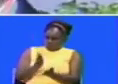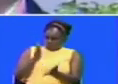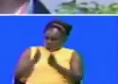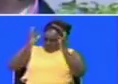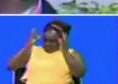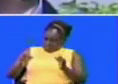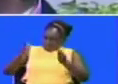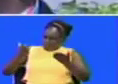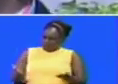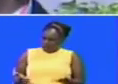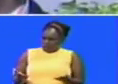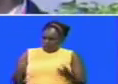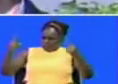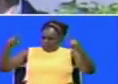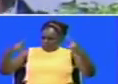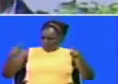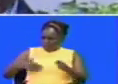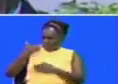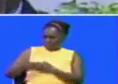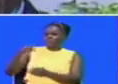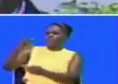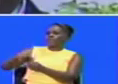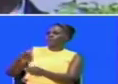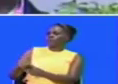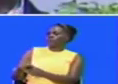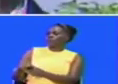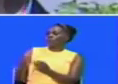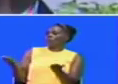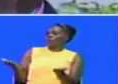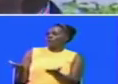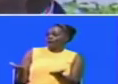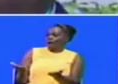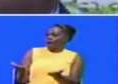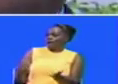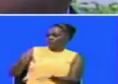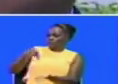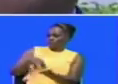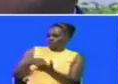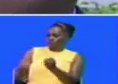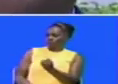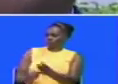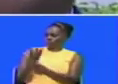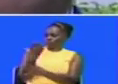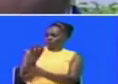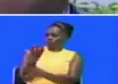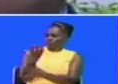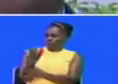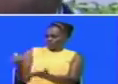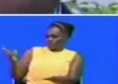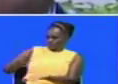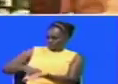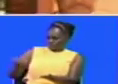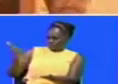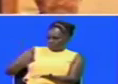determine the success in the next elections would largely be a scenario that is created by the registration